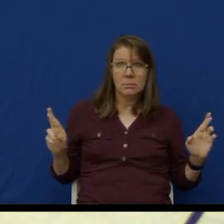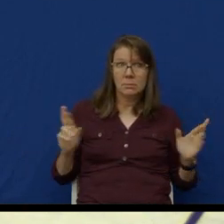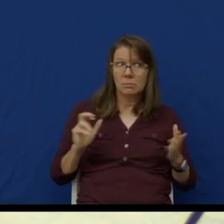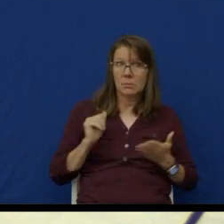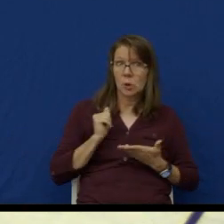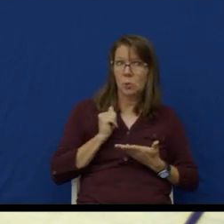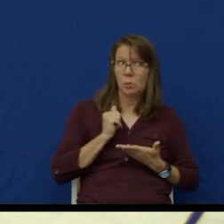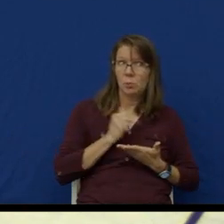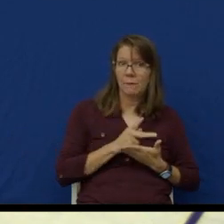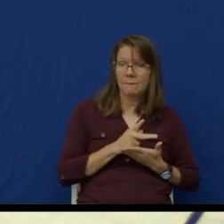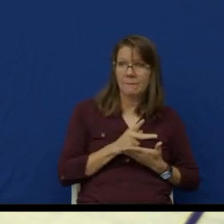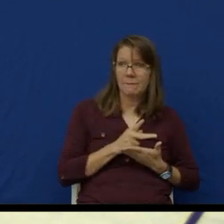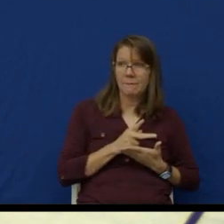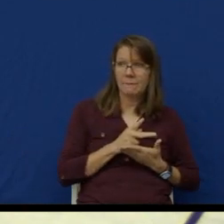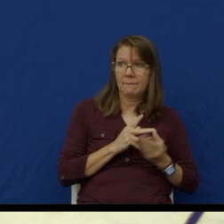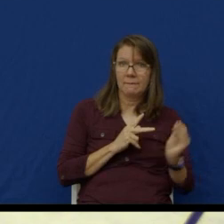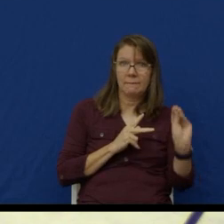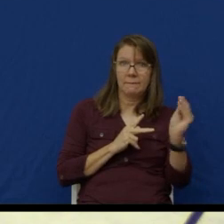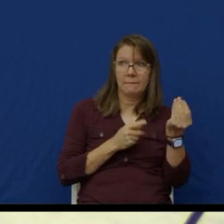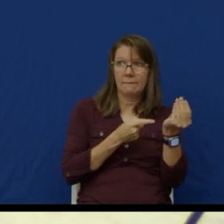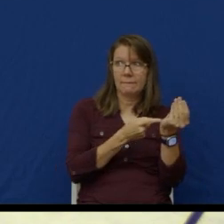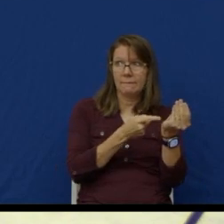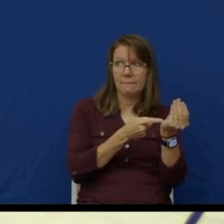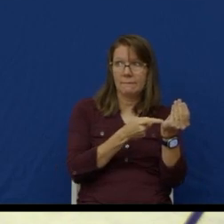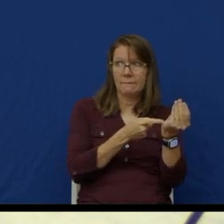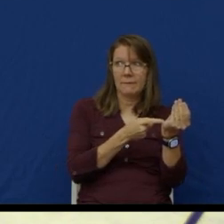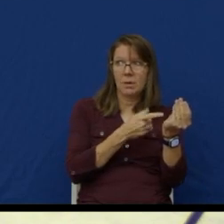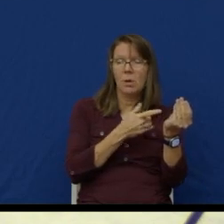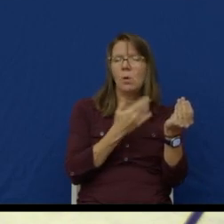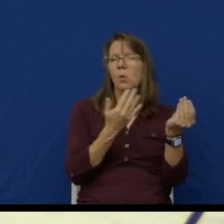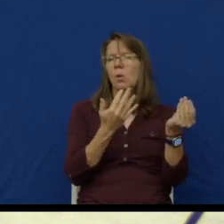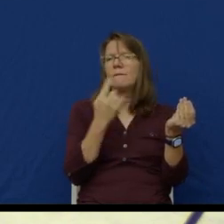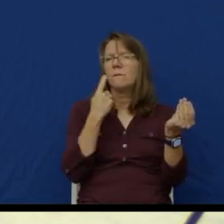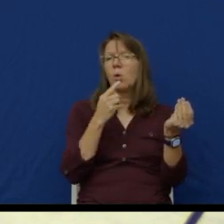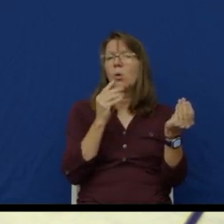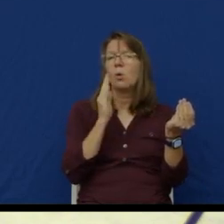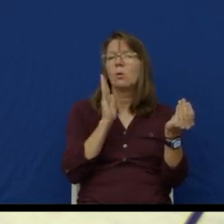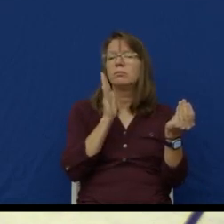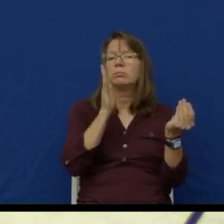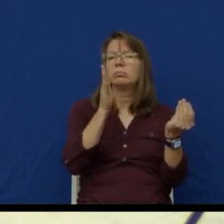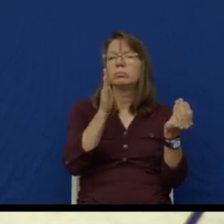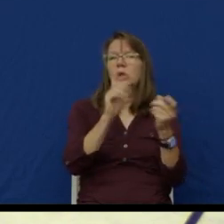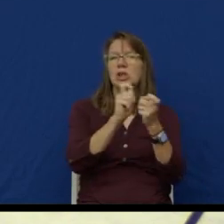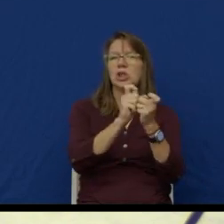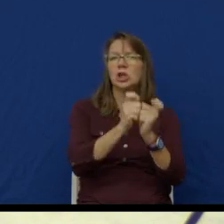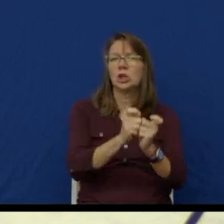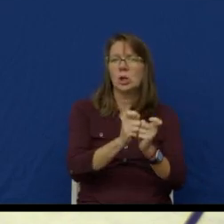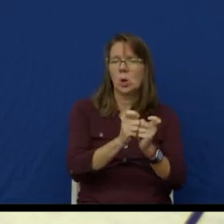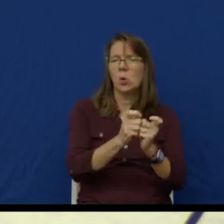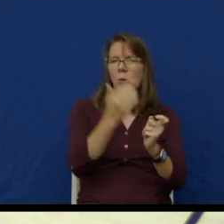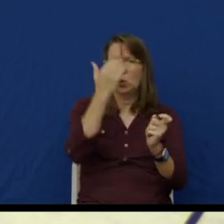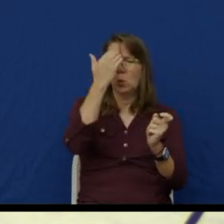this document pending further edits, and with the understanding